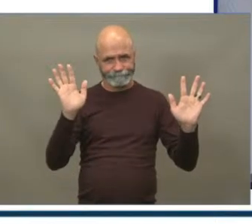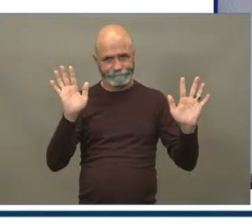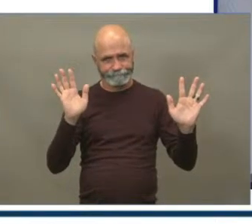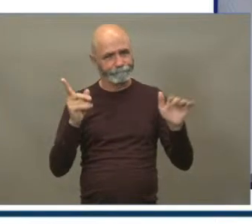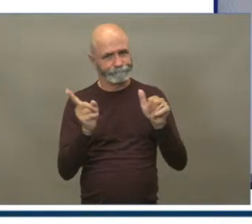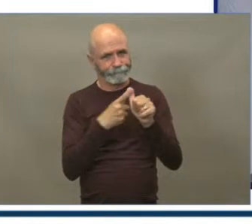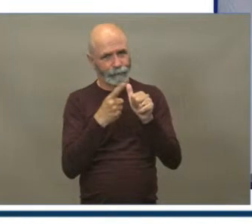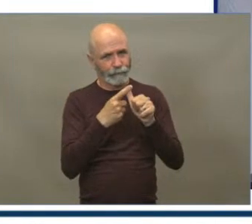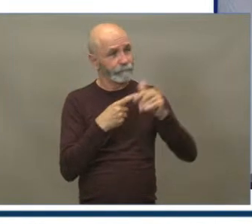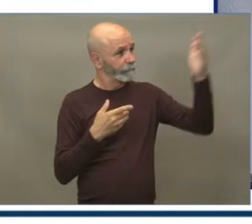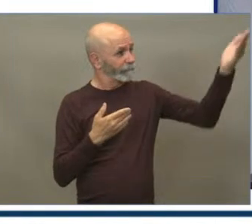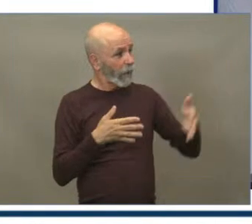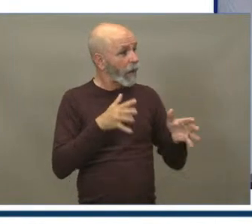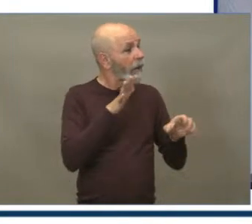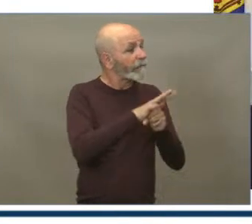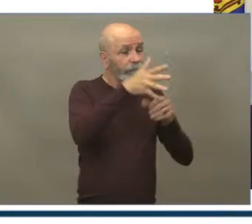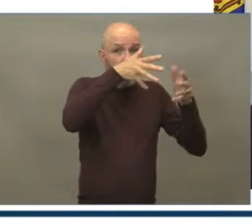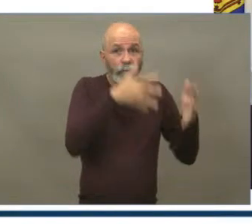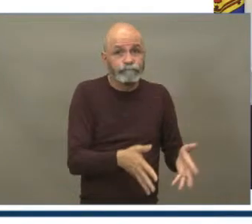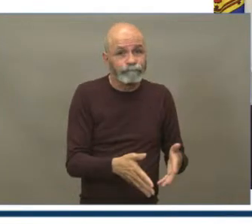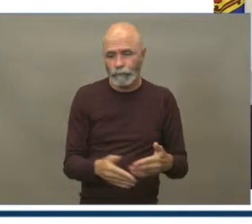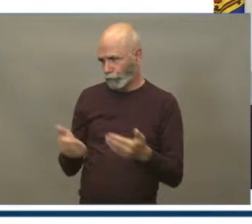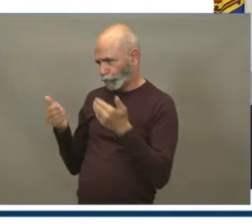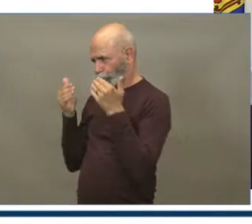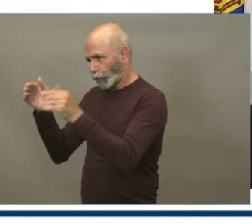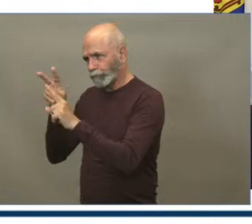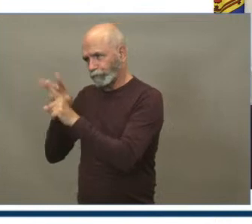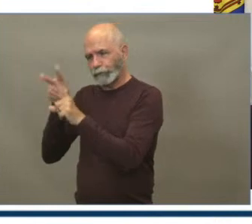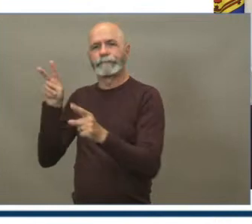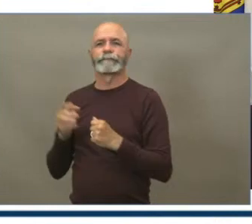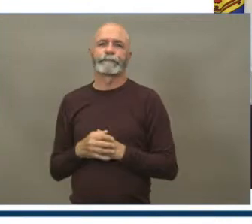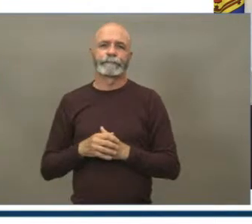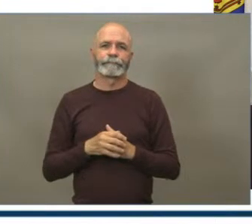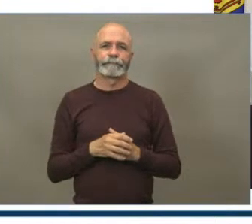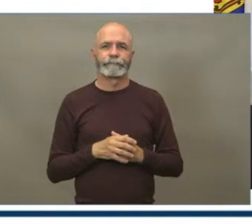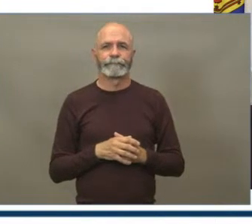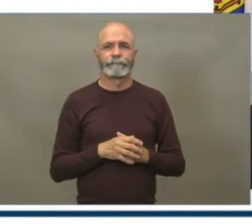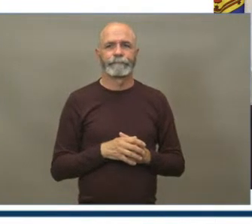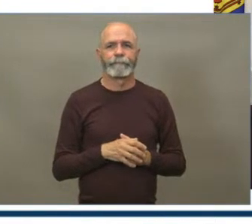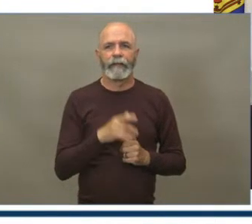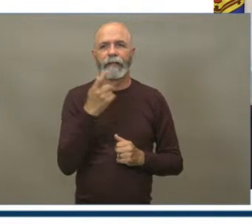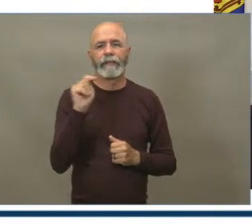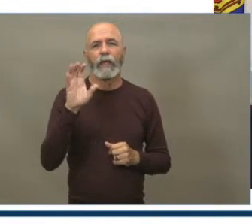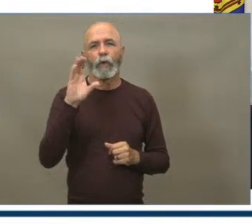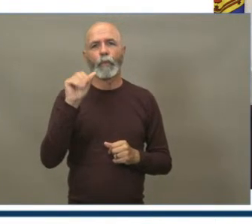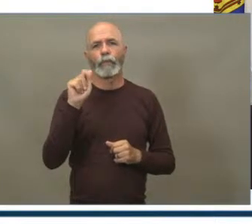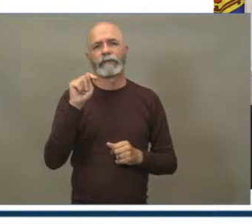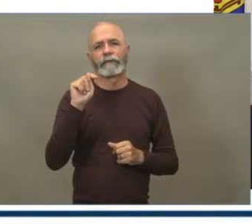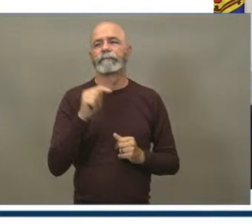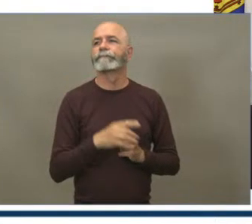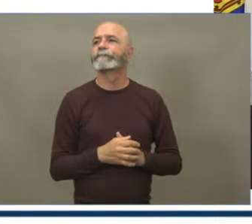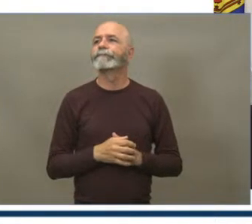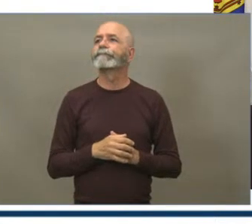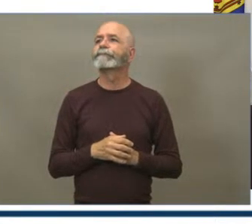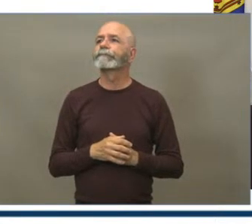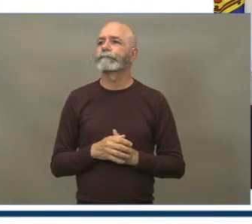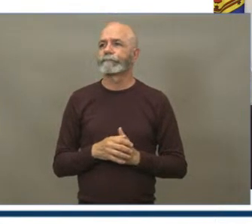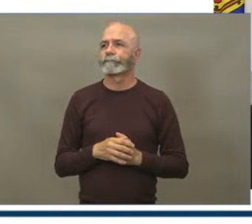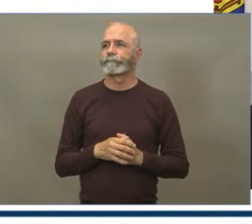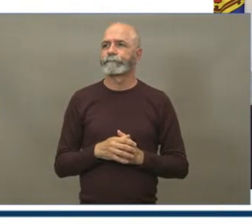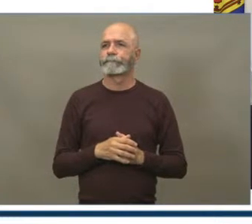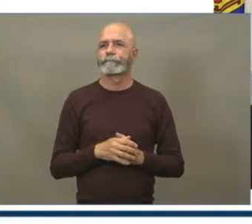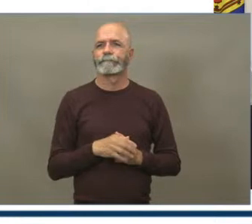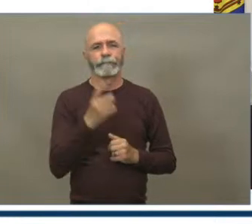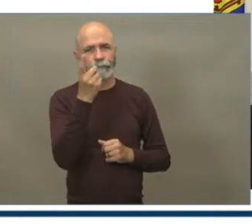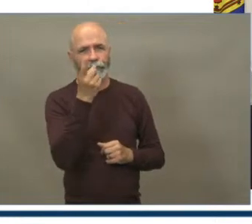moving fast. Next, we'll go to the coast with Victoria Walton. Go ahead, Victoria. Thank you. Dr. Strang,